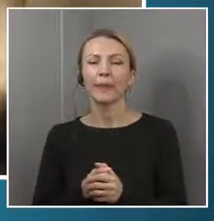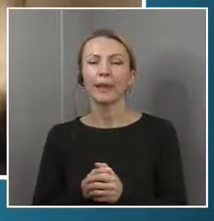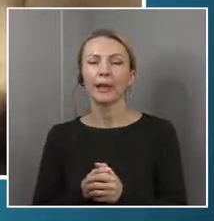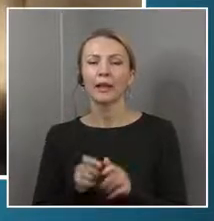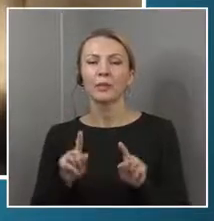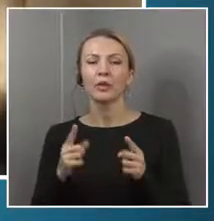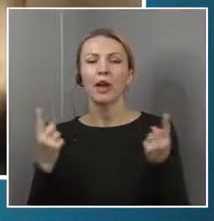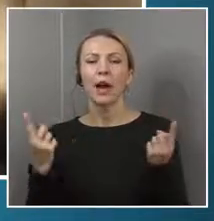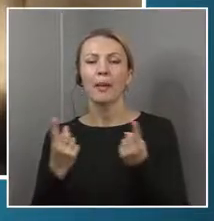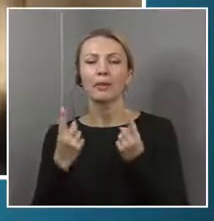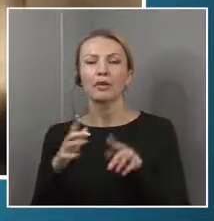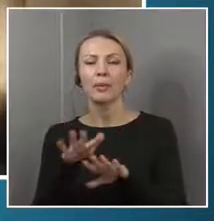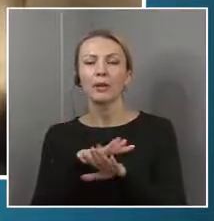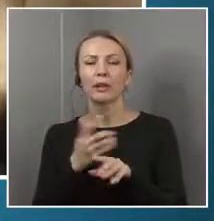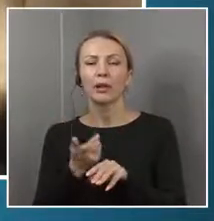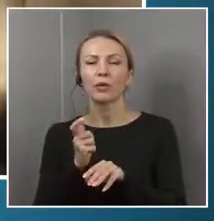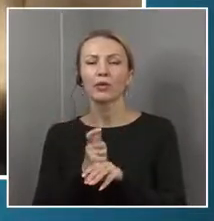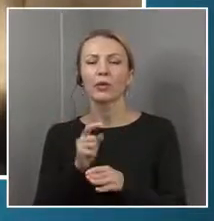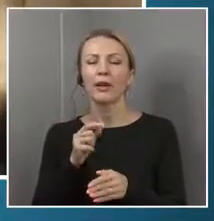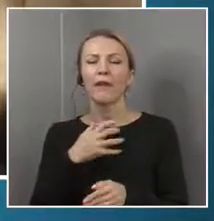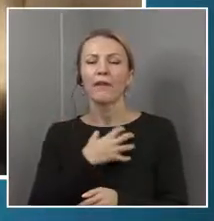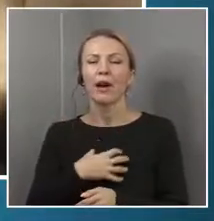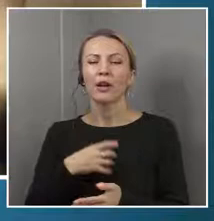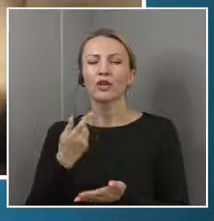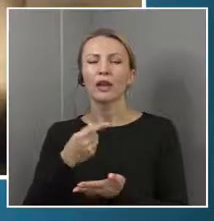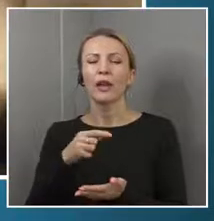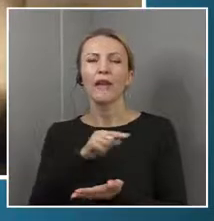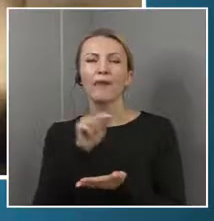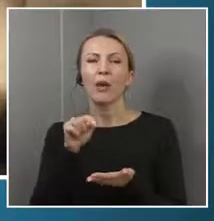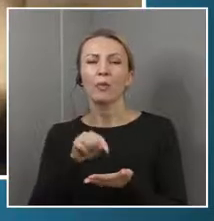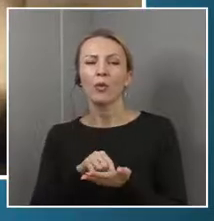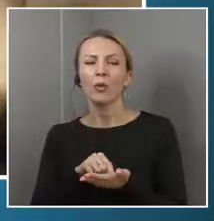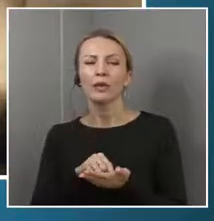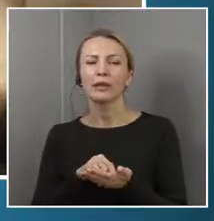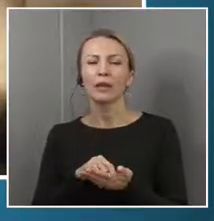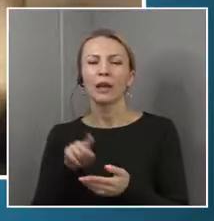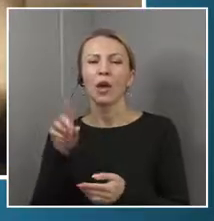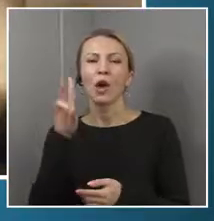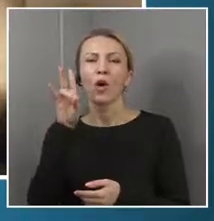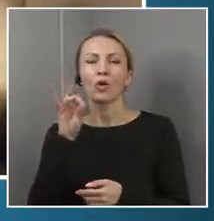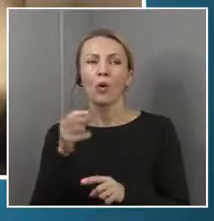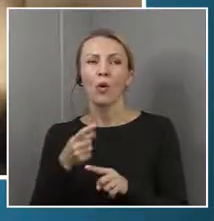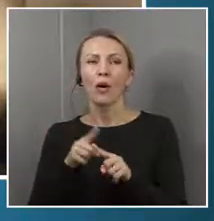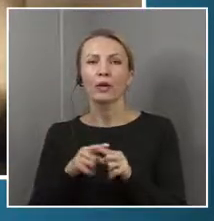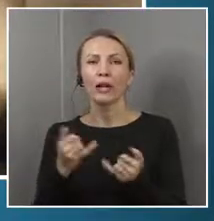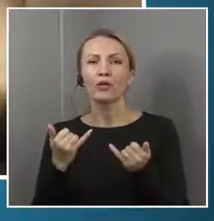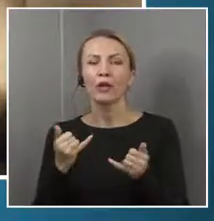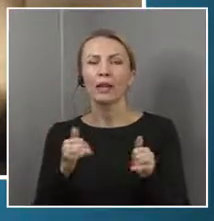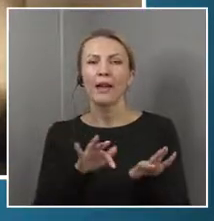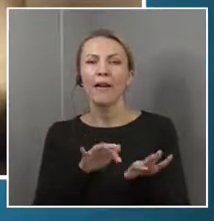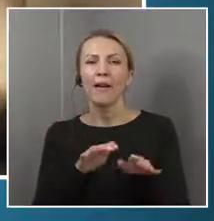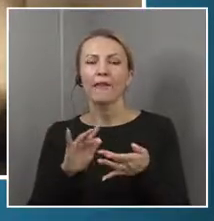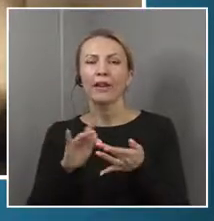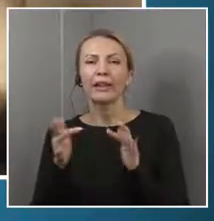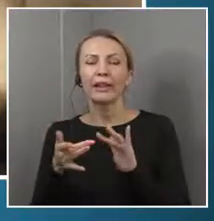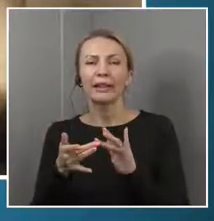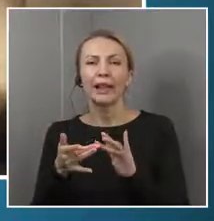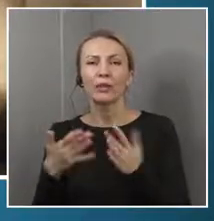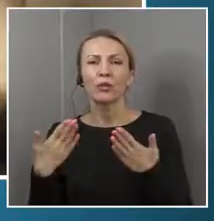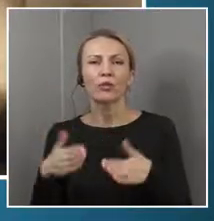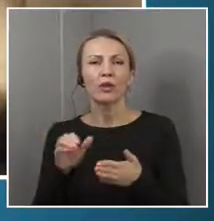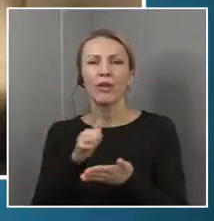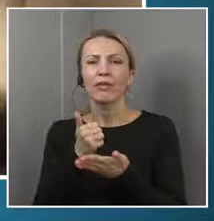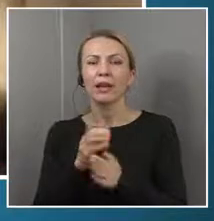because now there is no provenance for that Warhol drawing anymore. It's vanished. So that's interesting. And then I think another